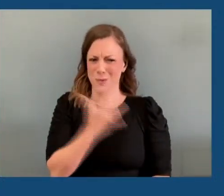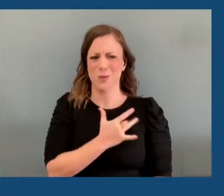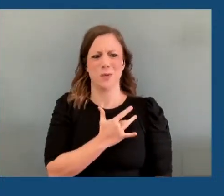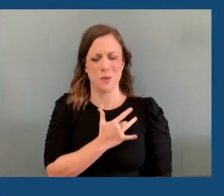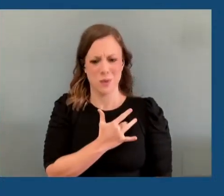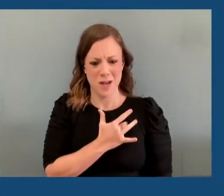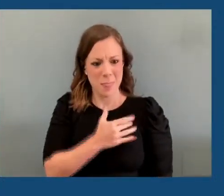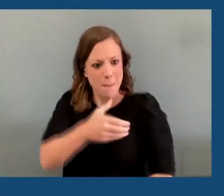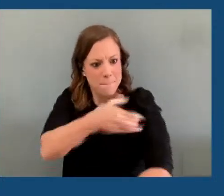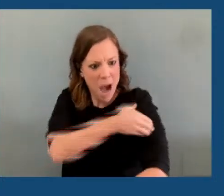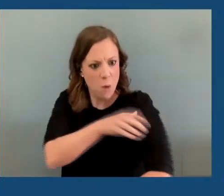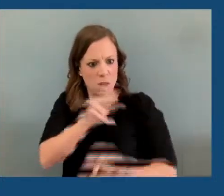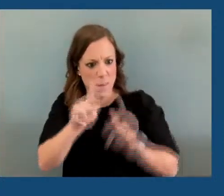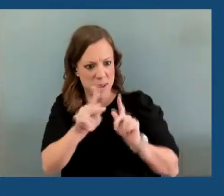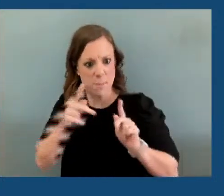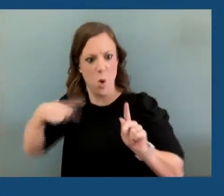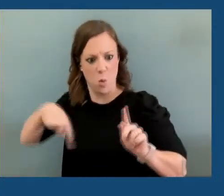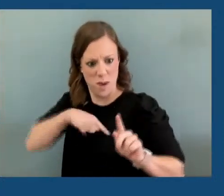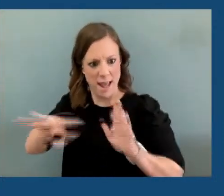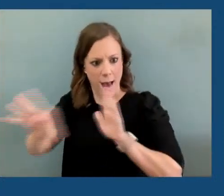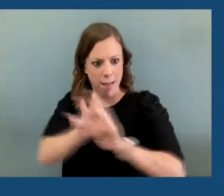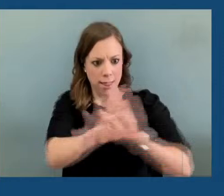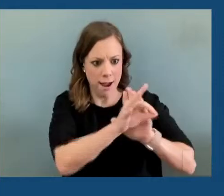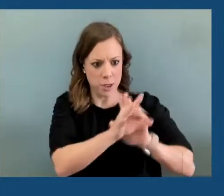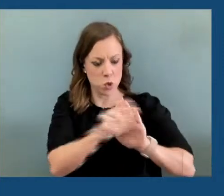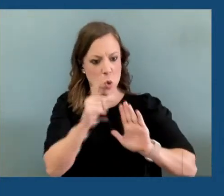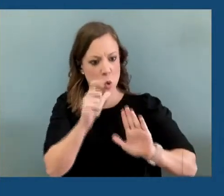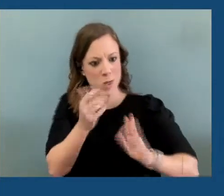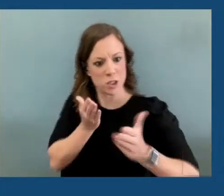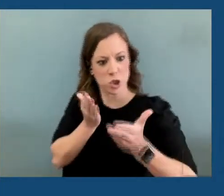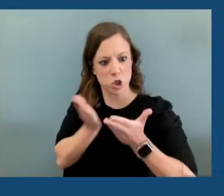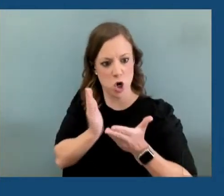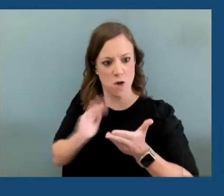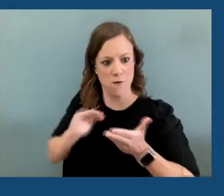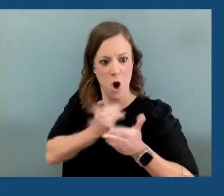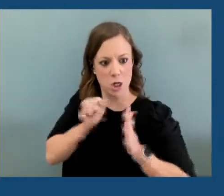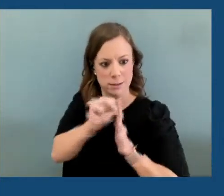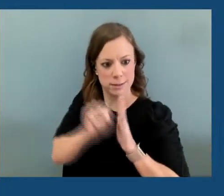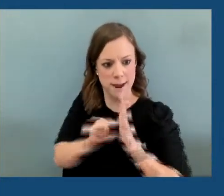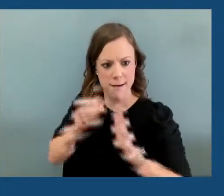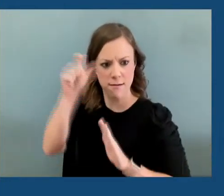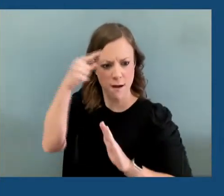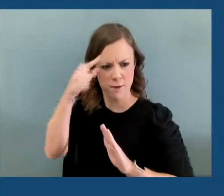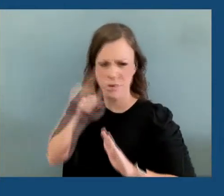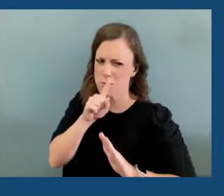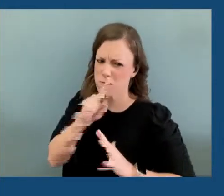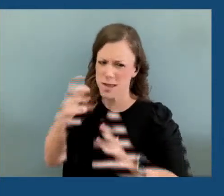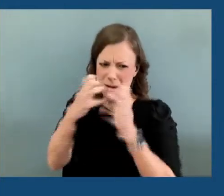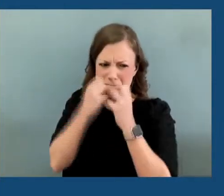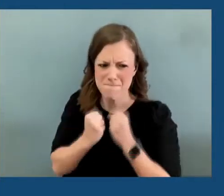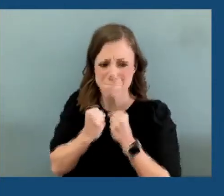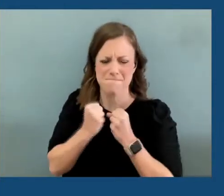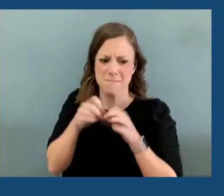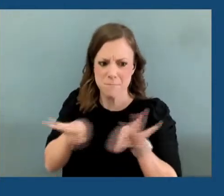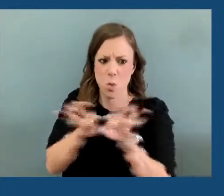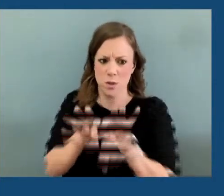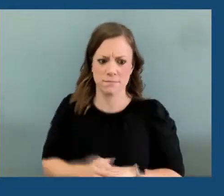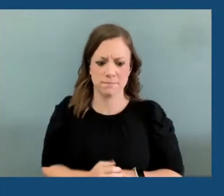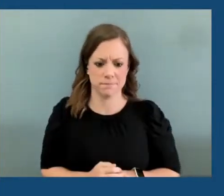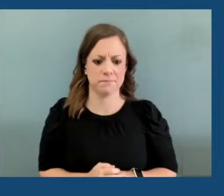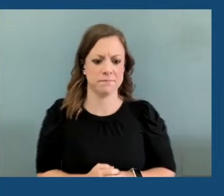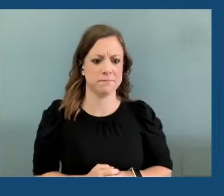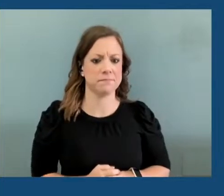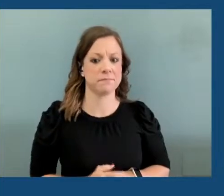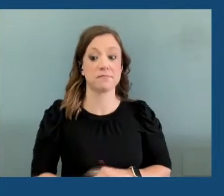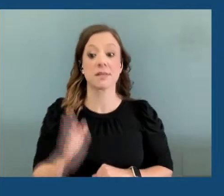to serve you in state government and how that's being used for public good here. A mayor who has been a friend a long time,